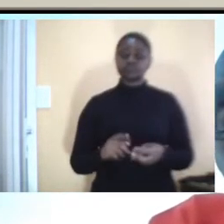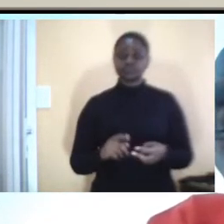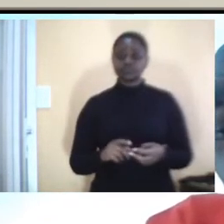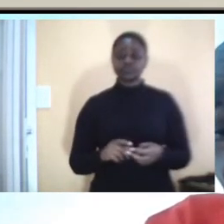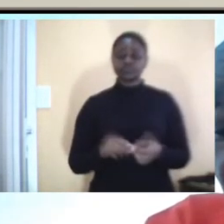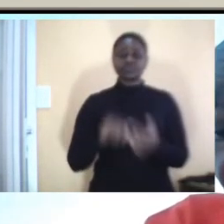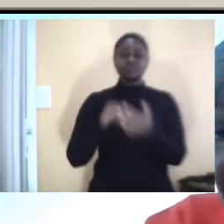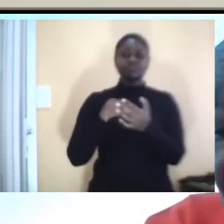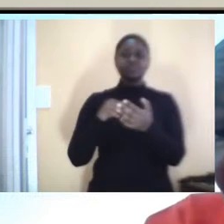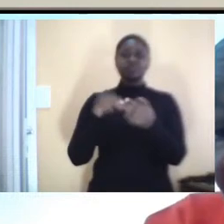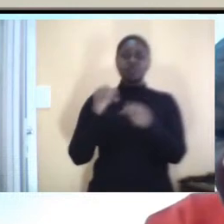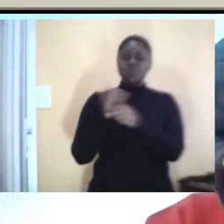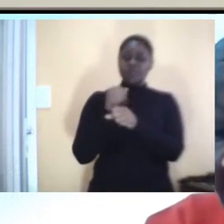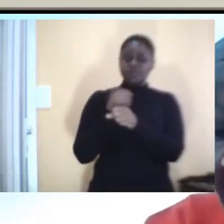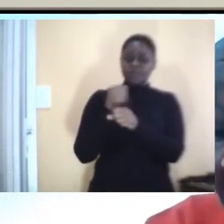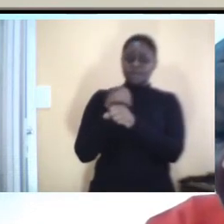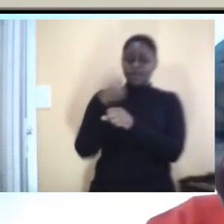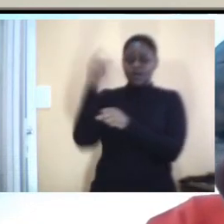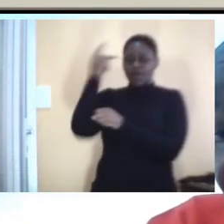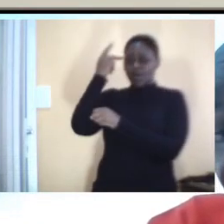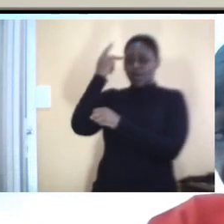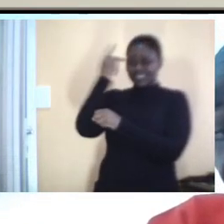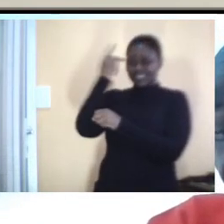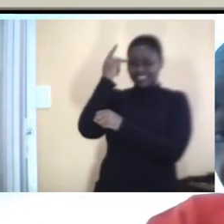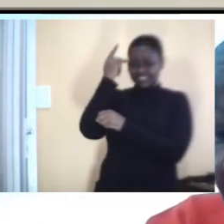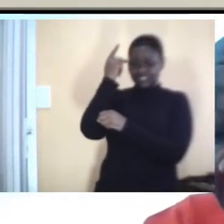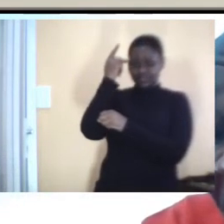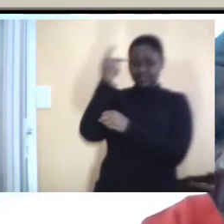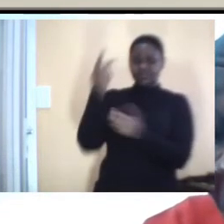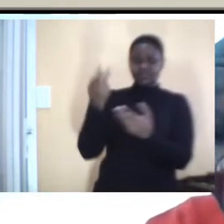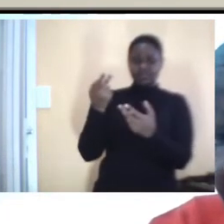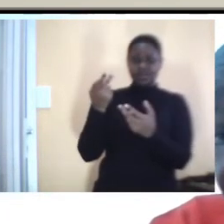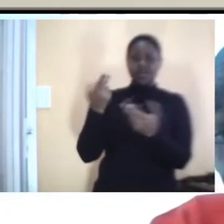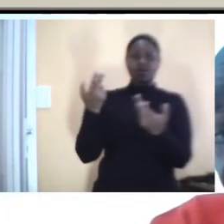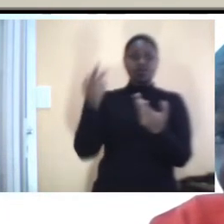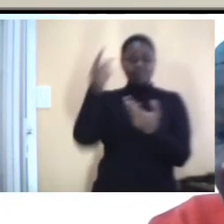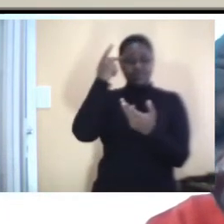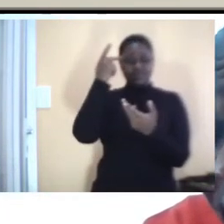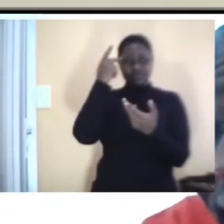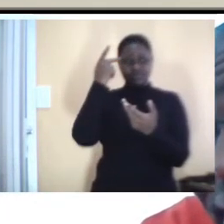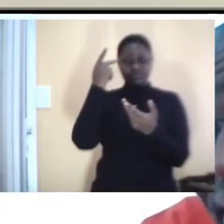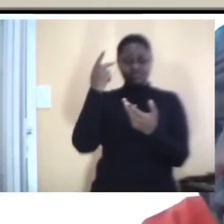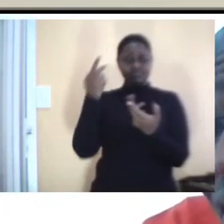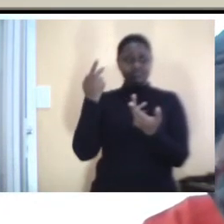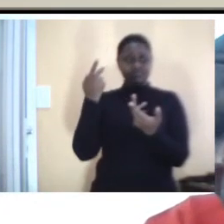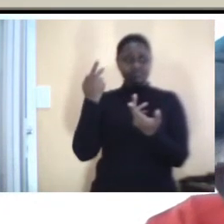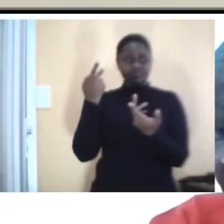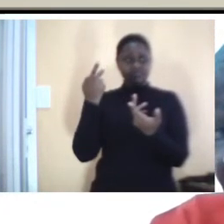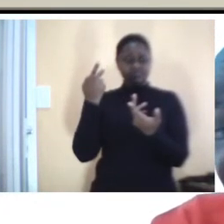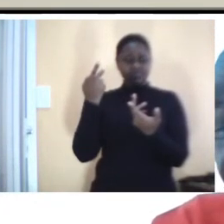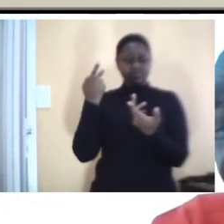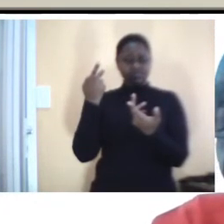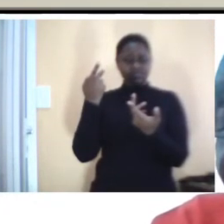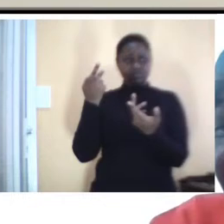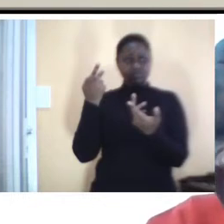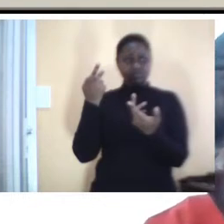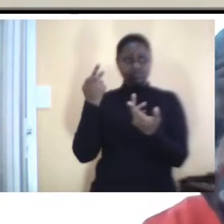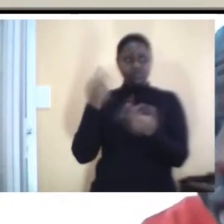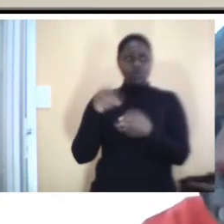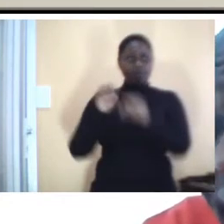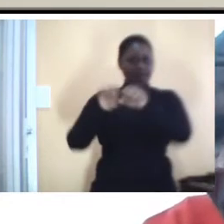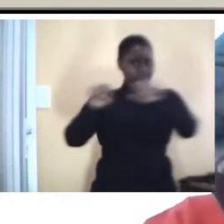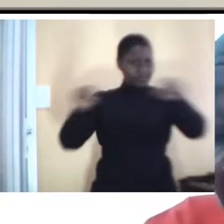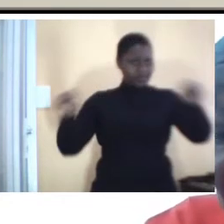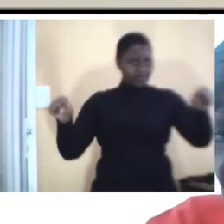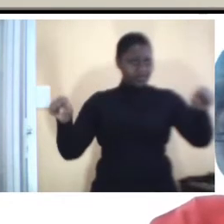With a foreknowledge of the catastrophic repercussions of a delay